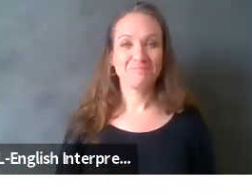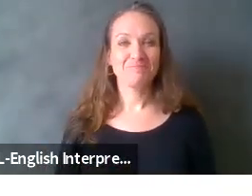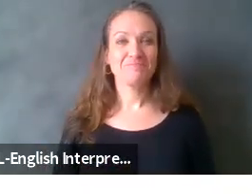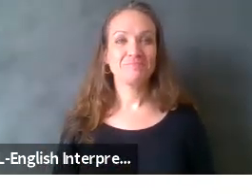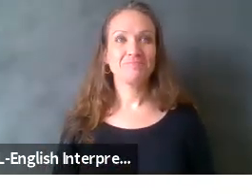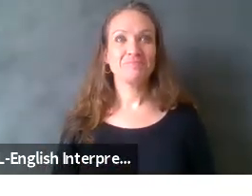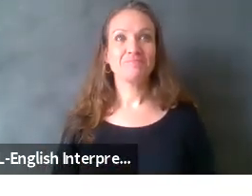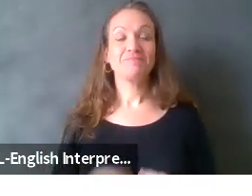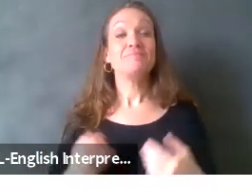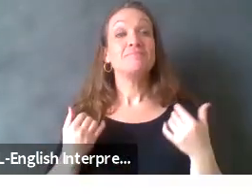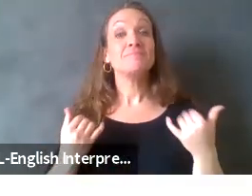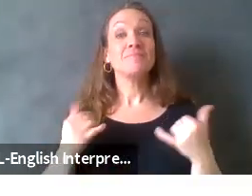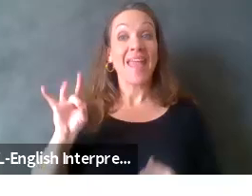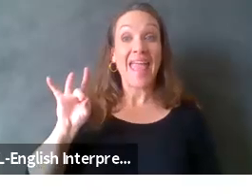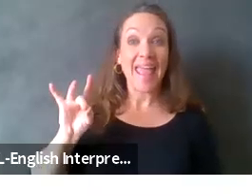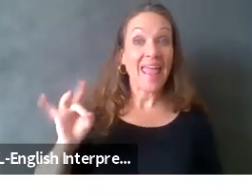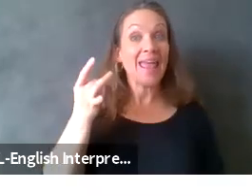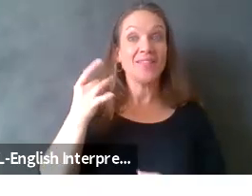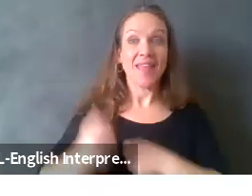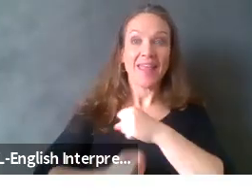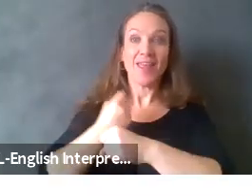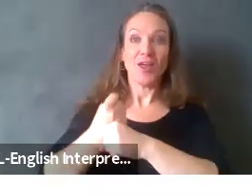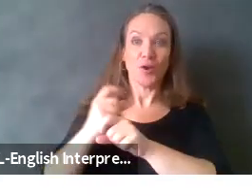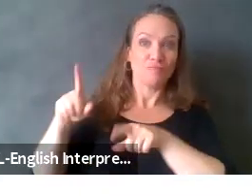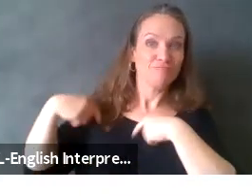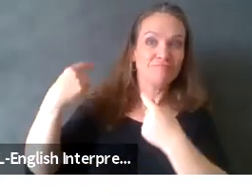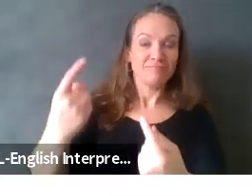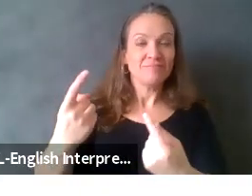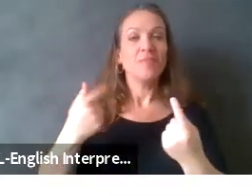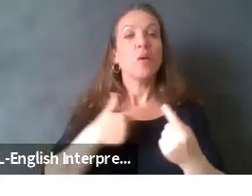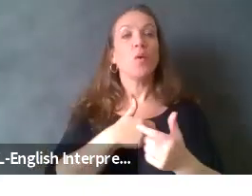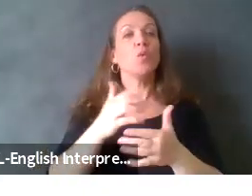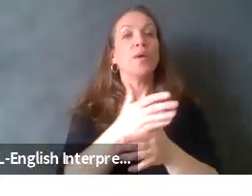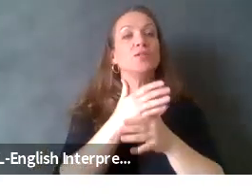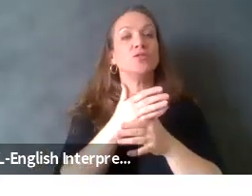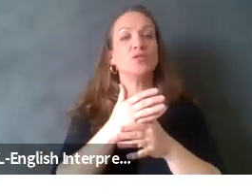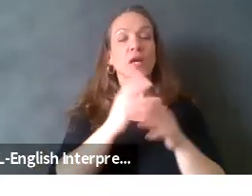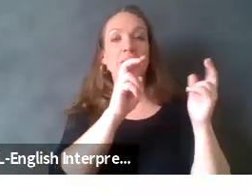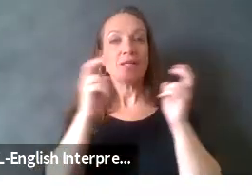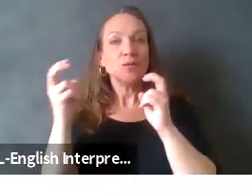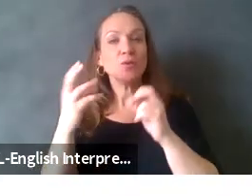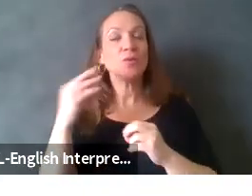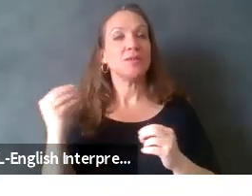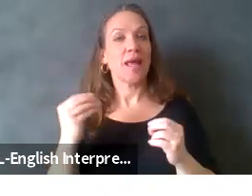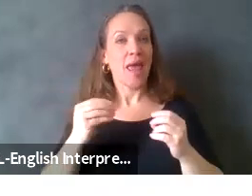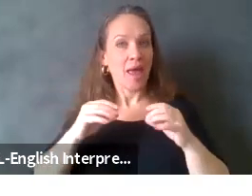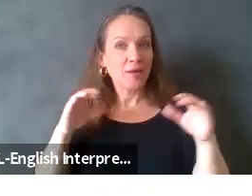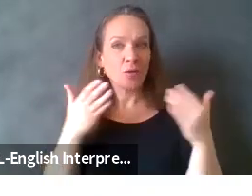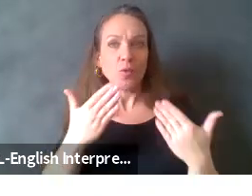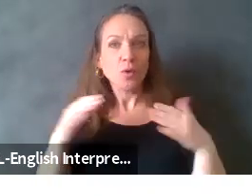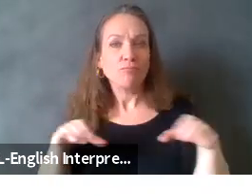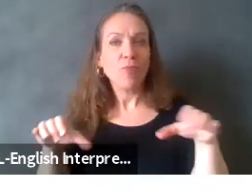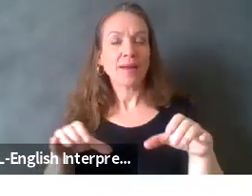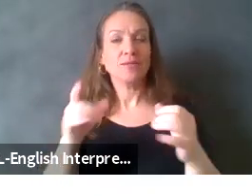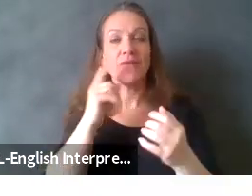This is the 8th year of this webinar series, which shares issues and promising practices in emergency management, inclusive